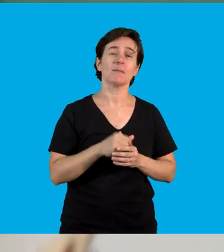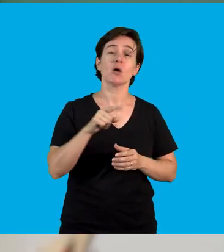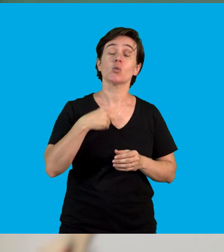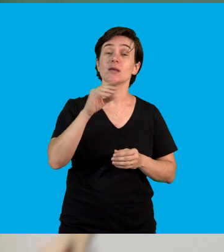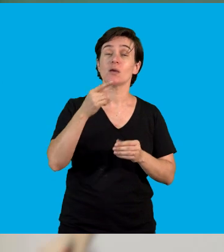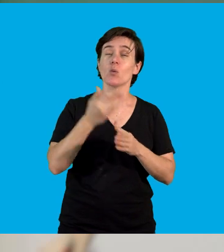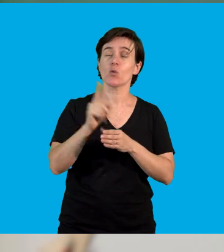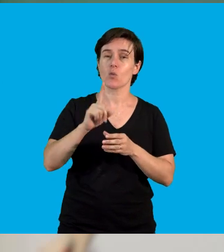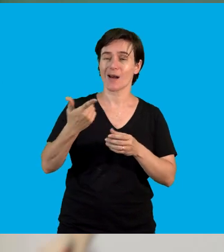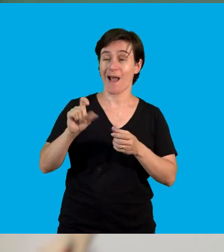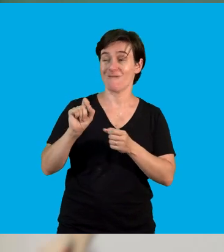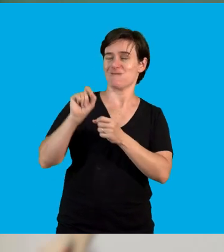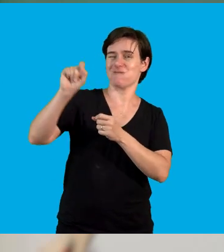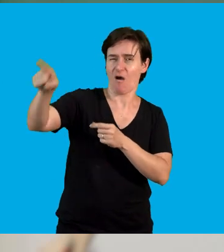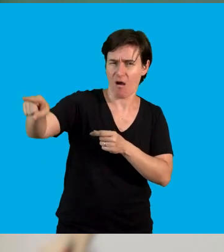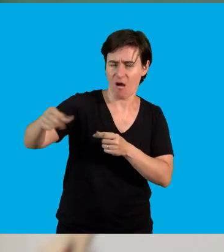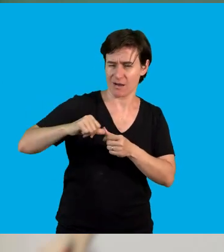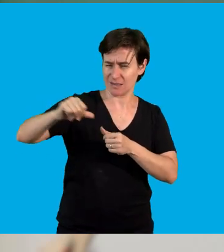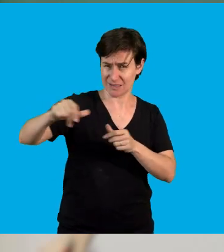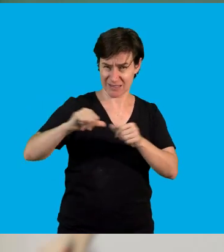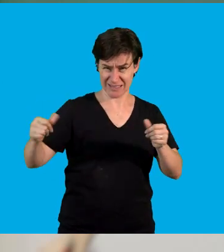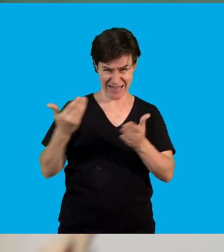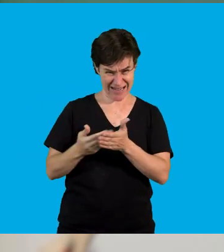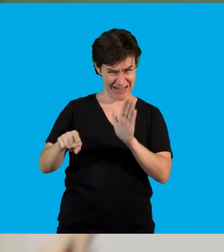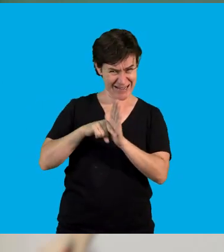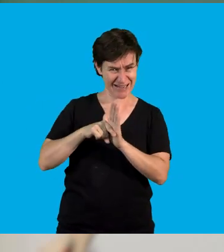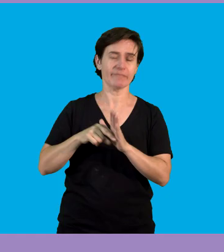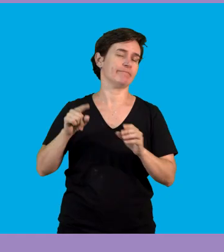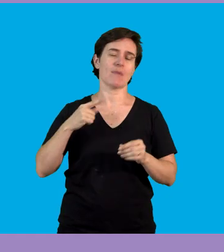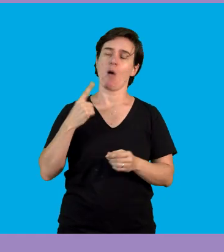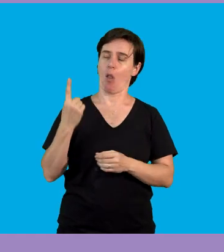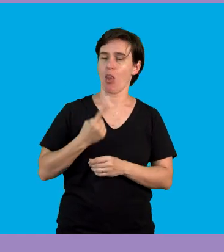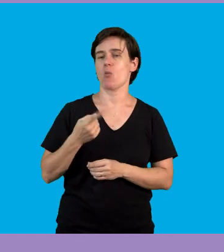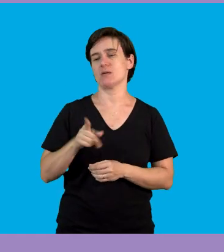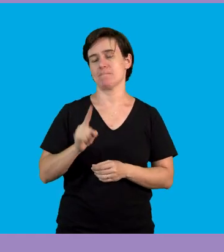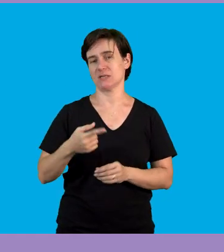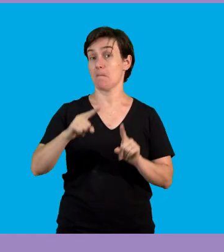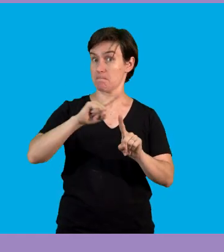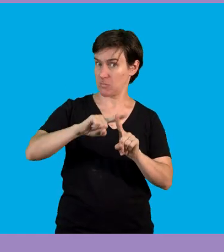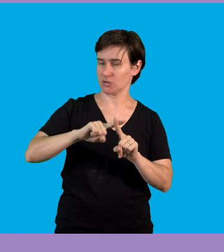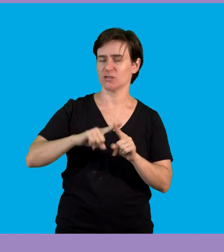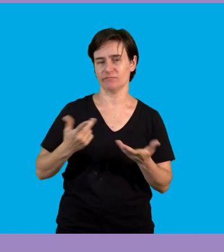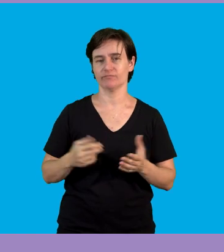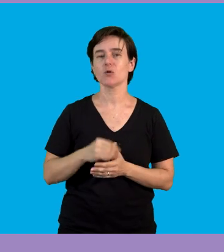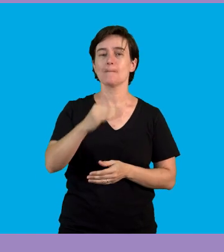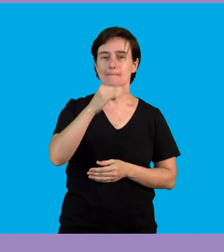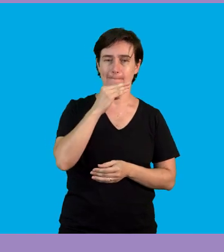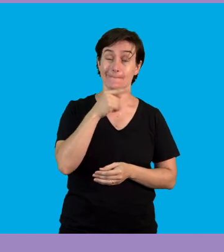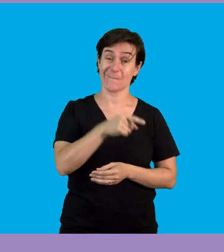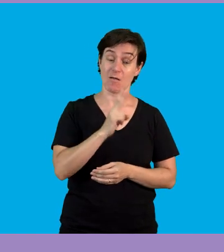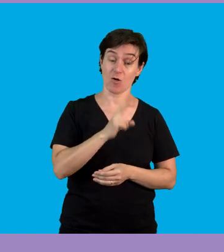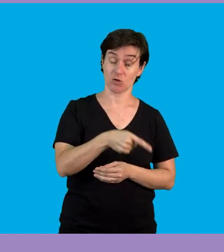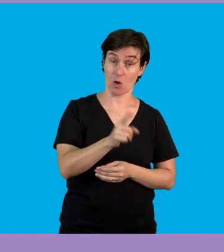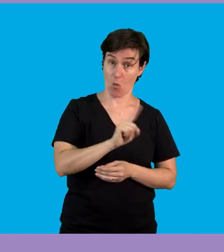distance, and now our distance cannot be negative, it can be positive. So that is going to be, that means